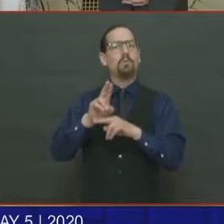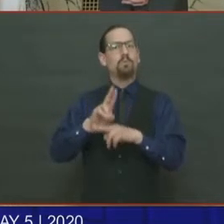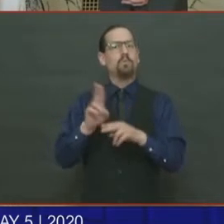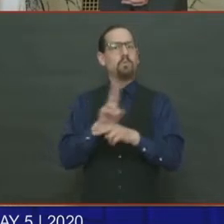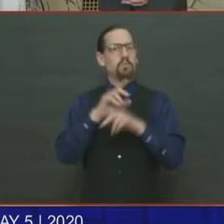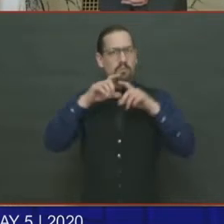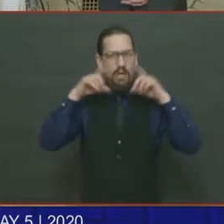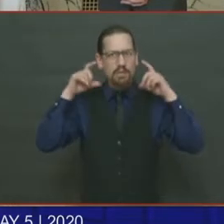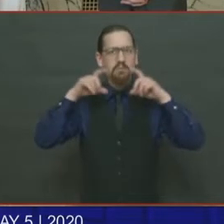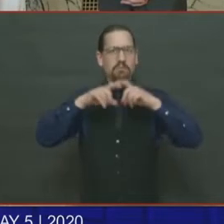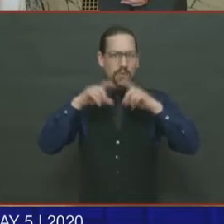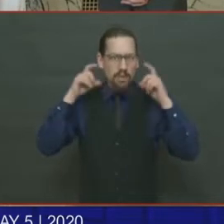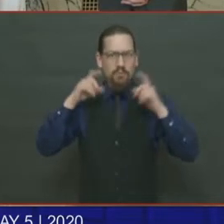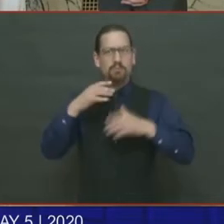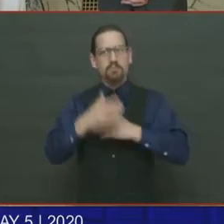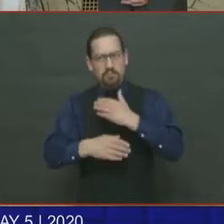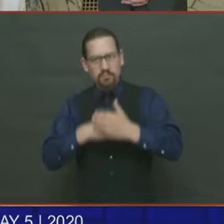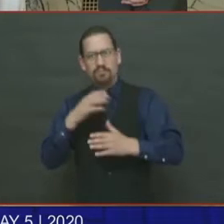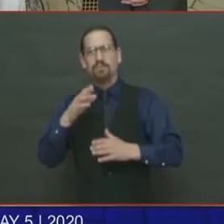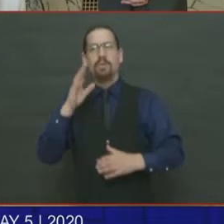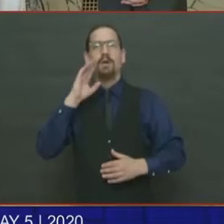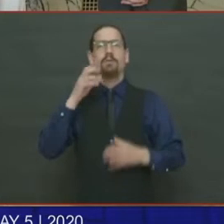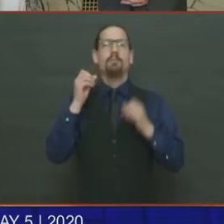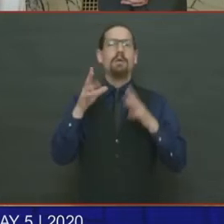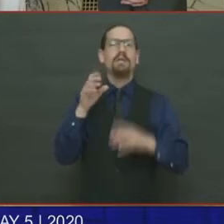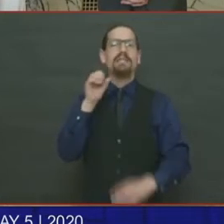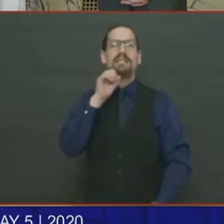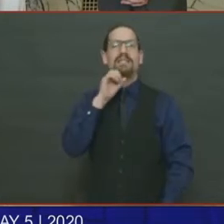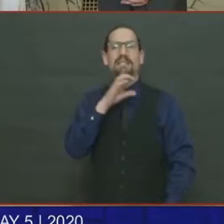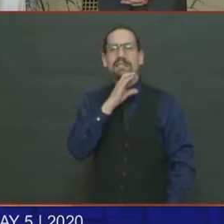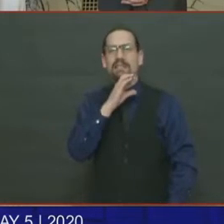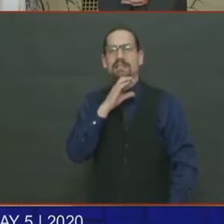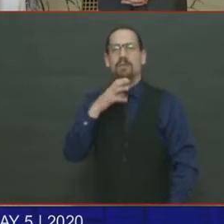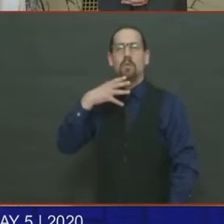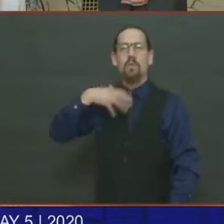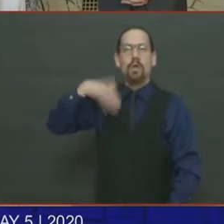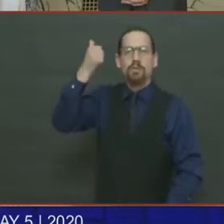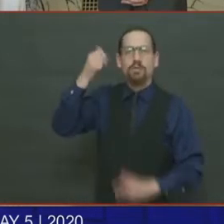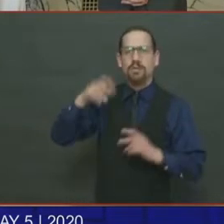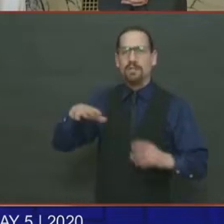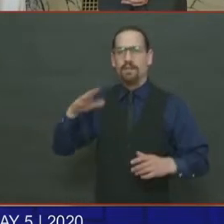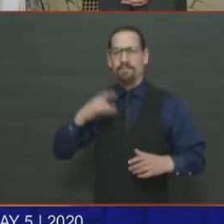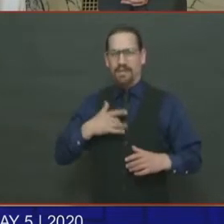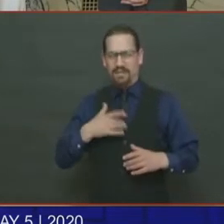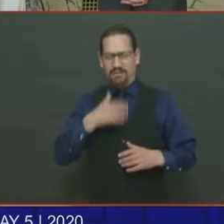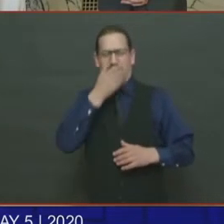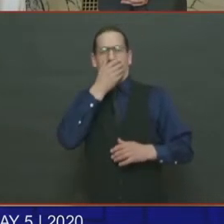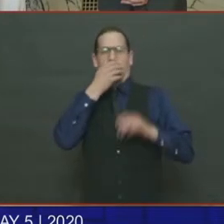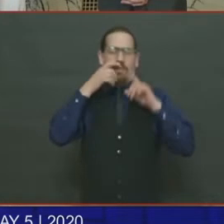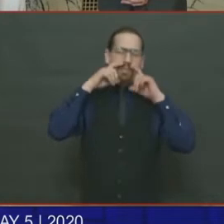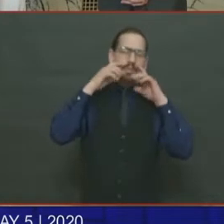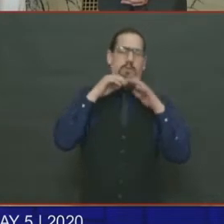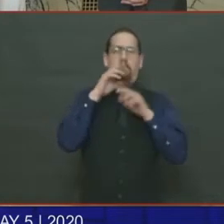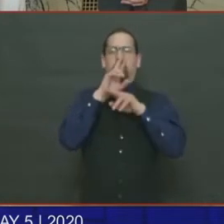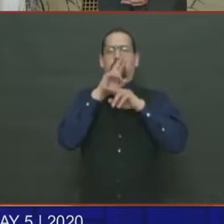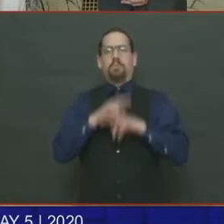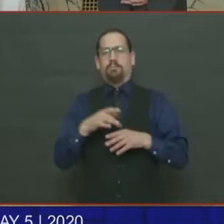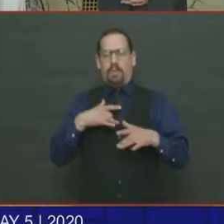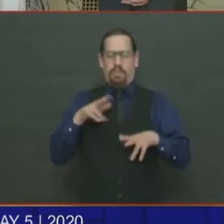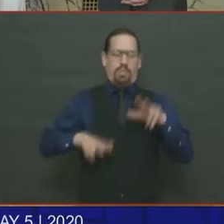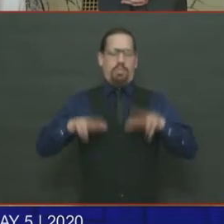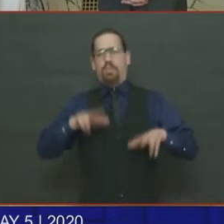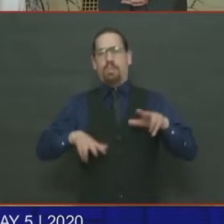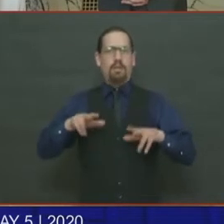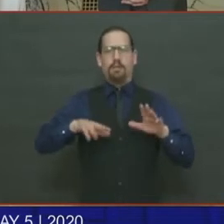adults. One thing that we want to continue to do as we move forward with this is to personalize